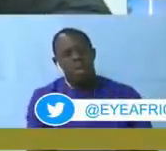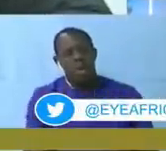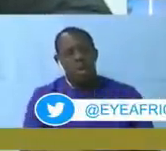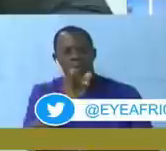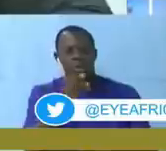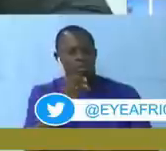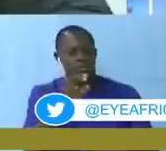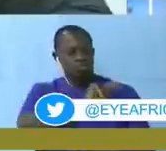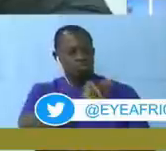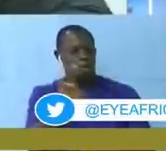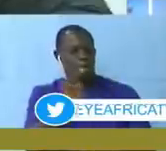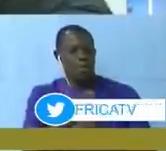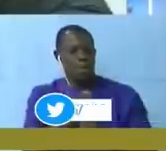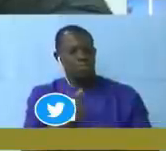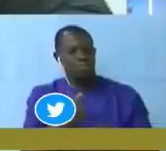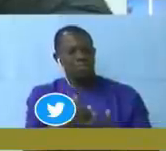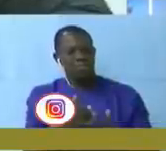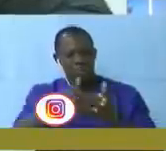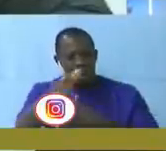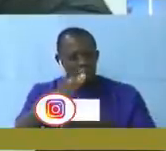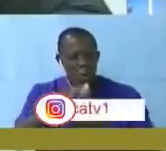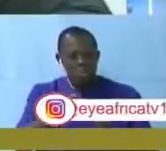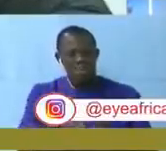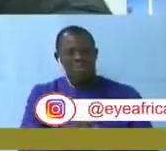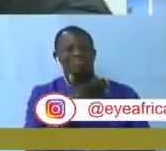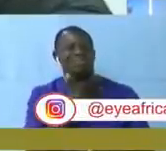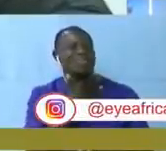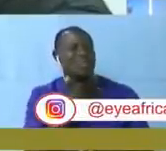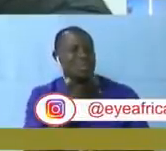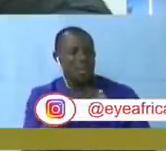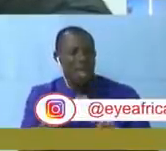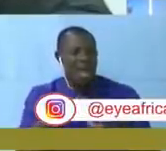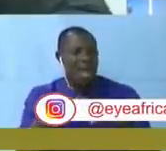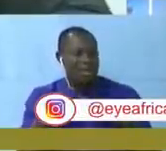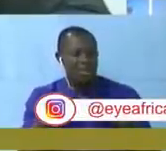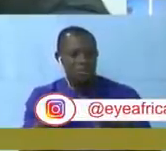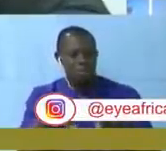which did not go down well for the welfare of the Gambian